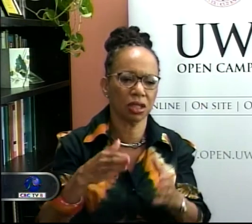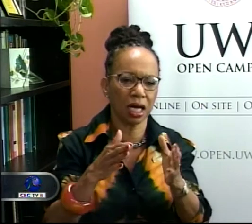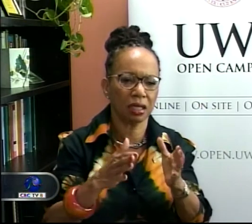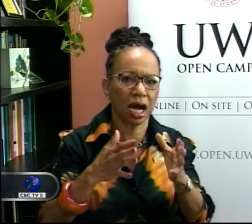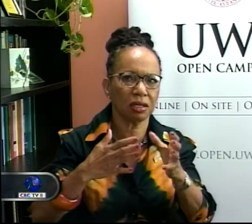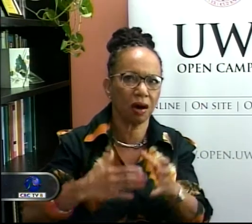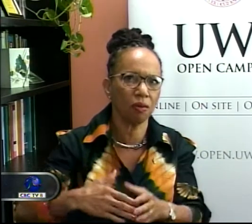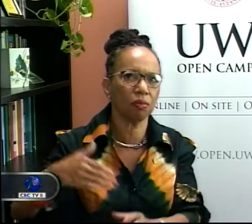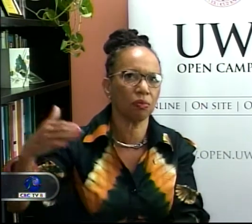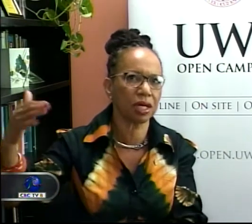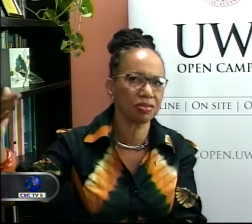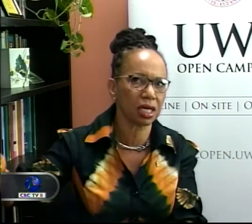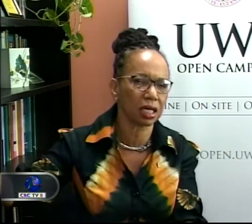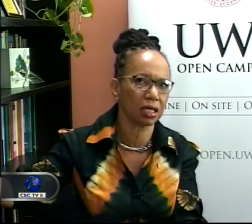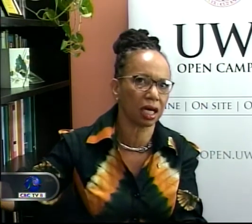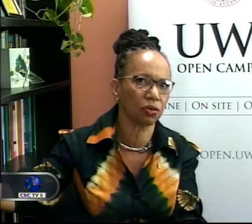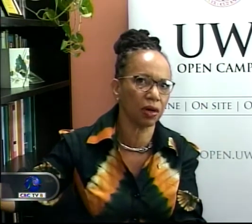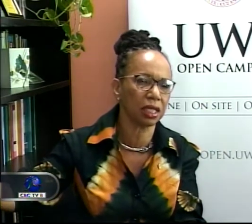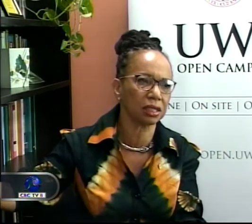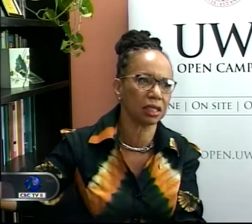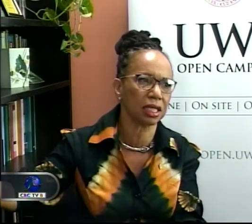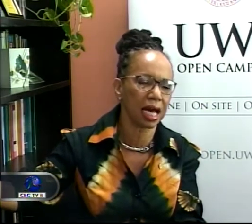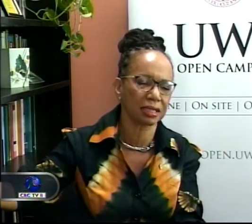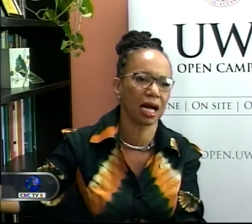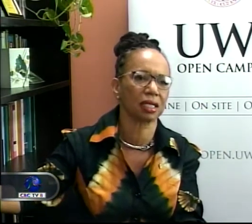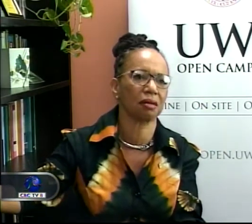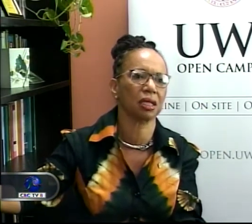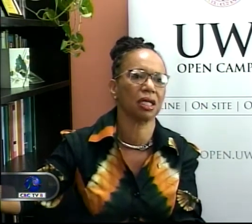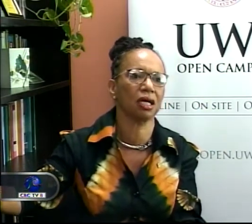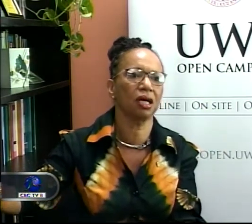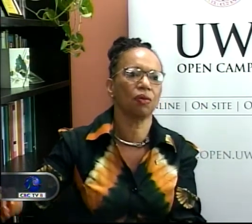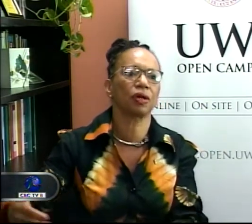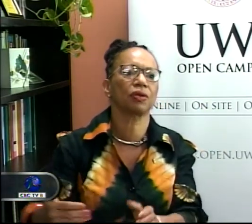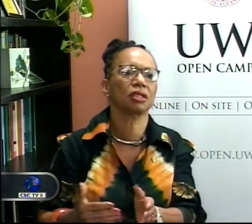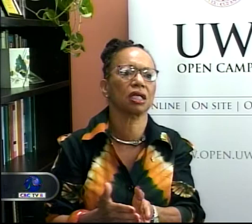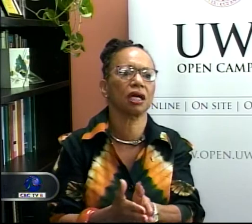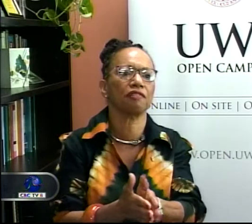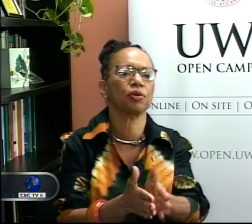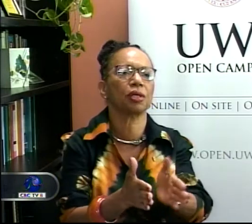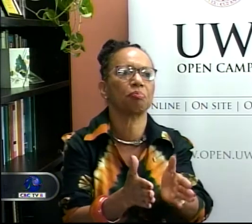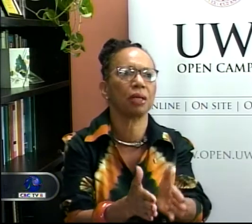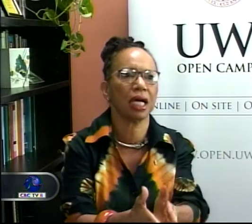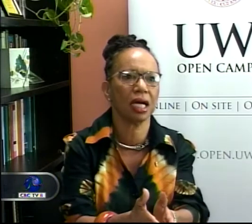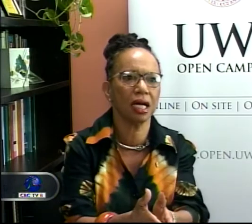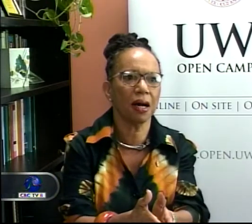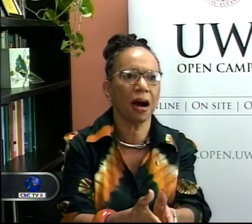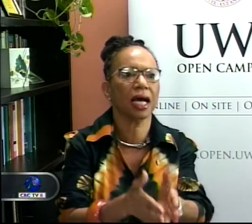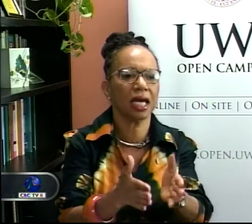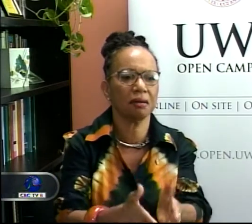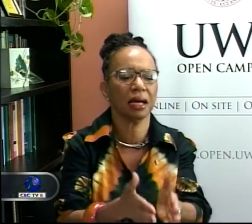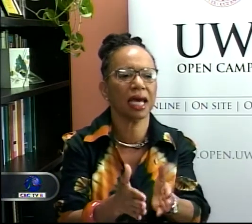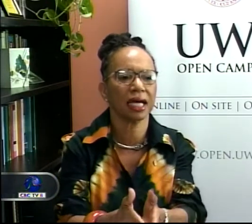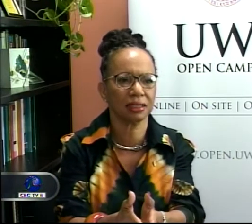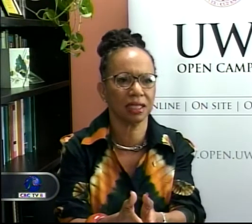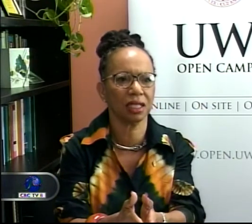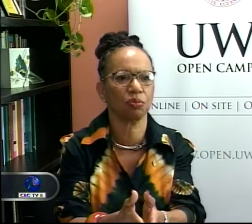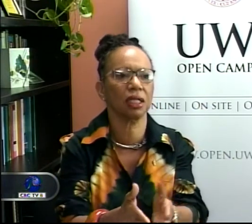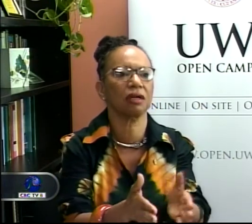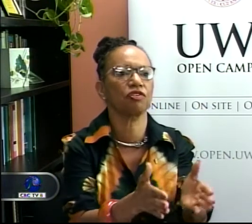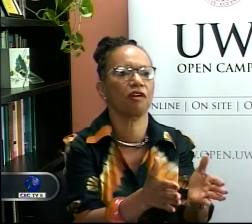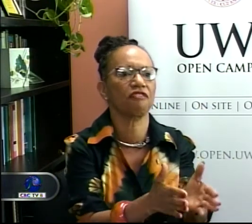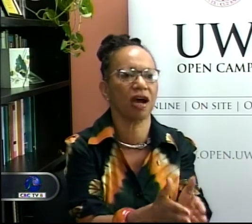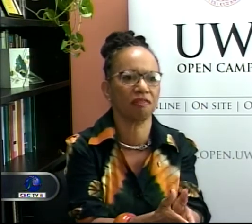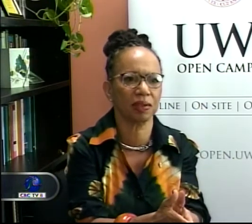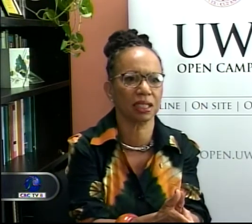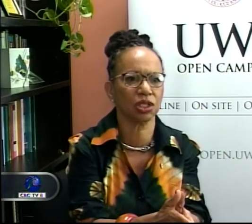And now we're thinking that going into the next academic year, we're going to say if you can pay again by X date, we